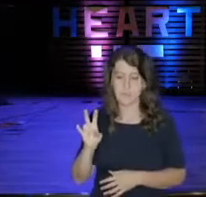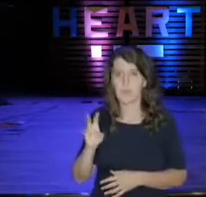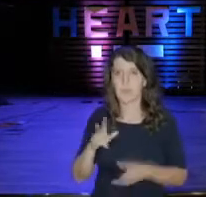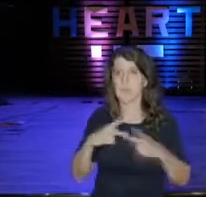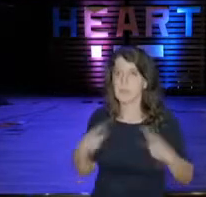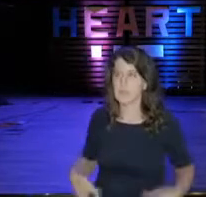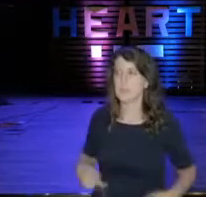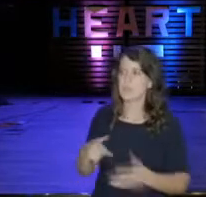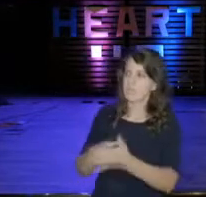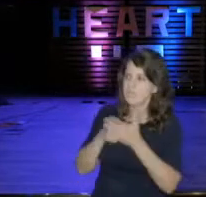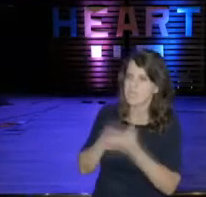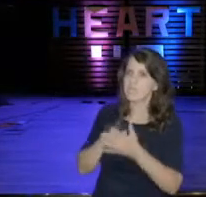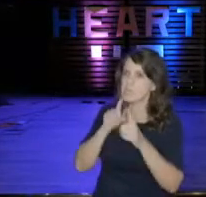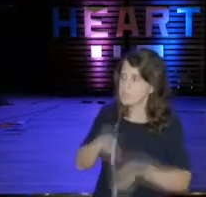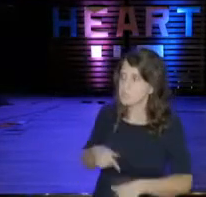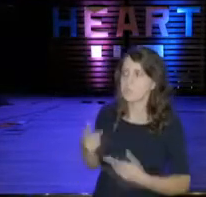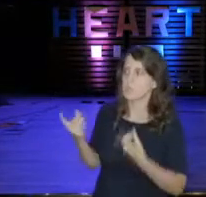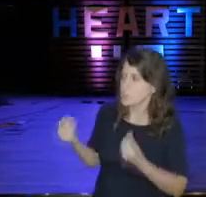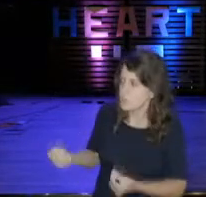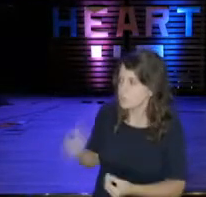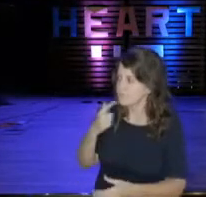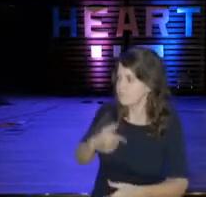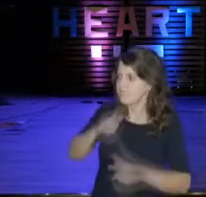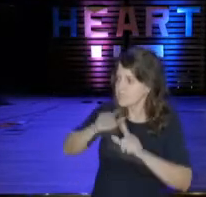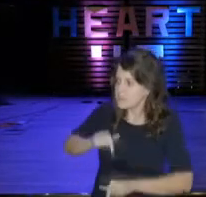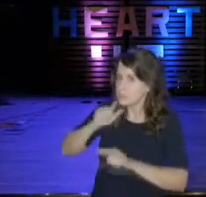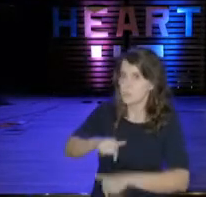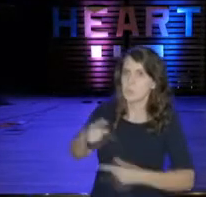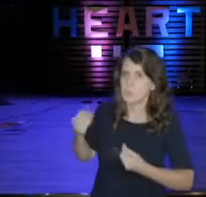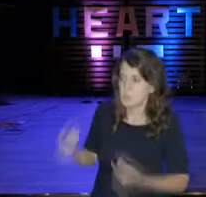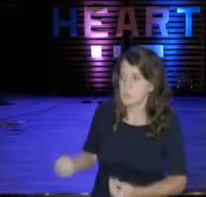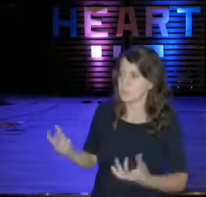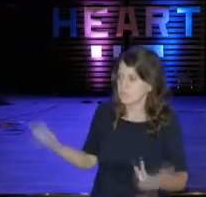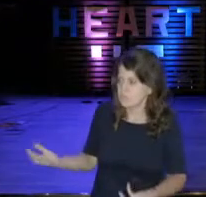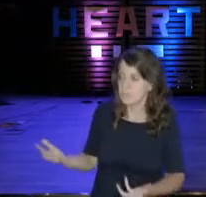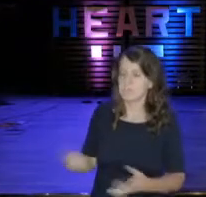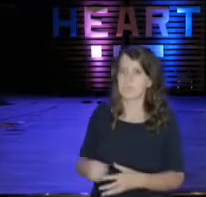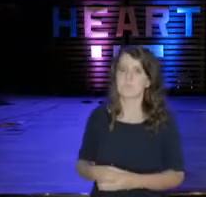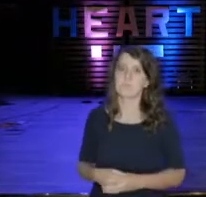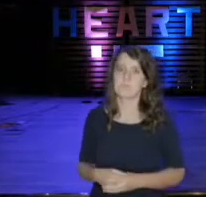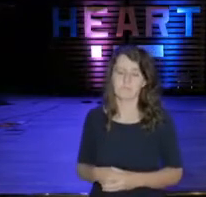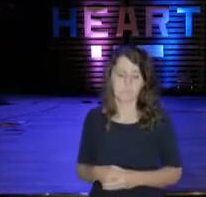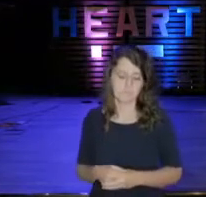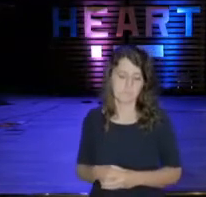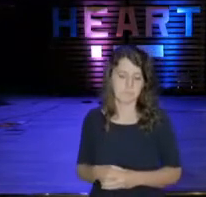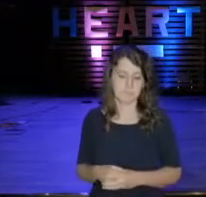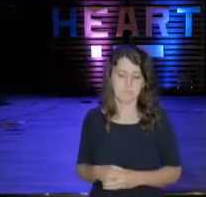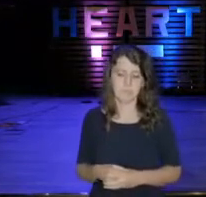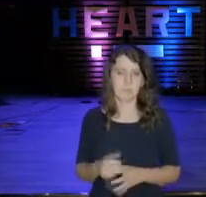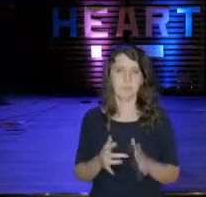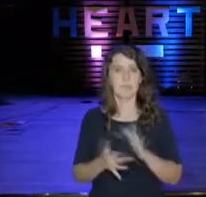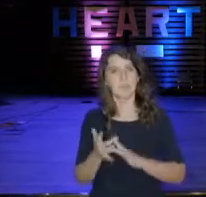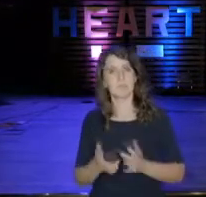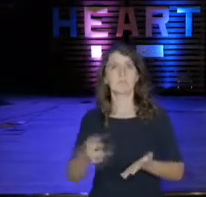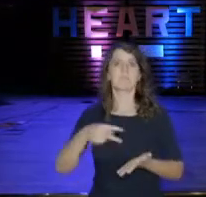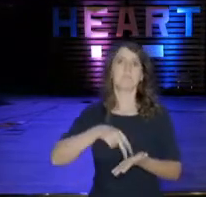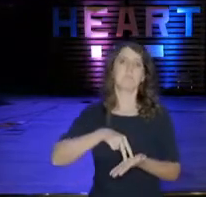like, tell us what to do. Answer me what we are to do with this lady. And he stood